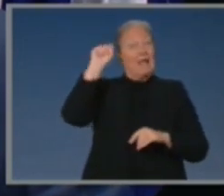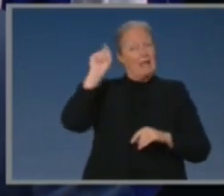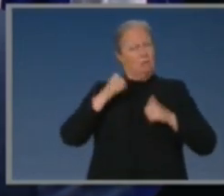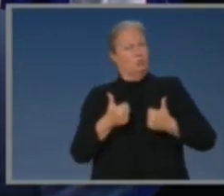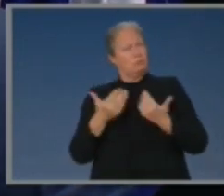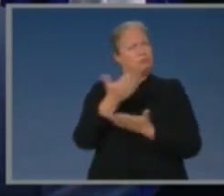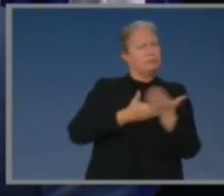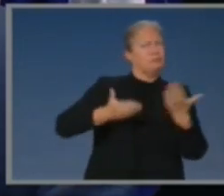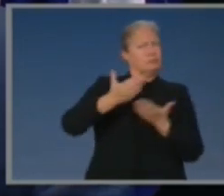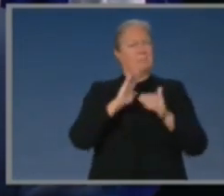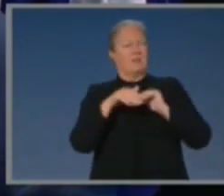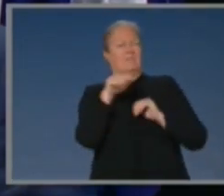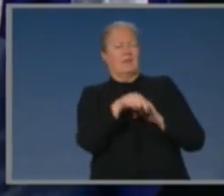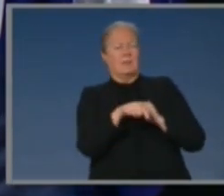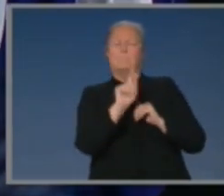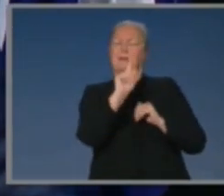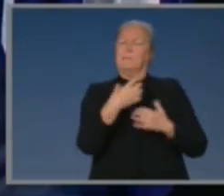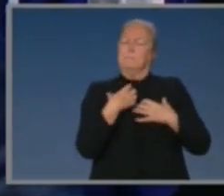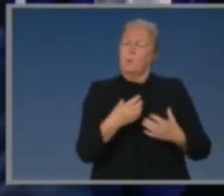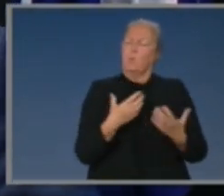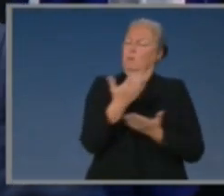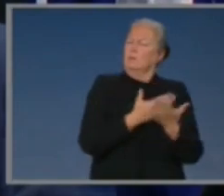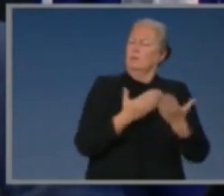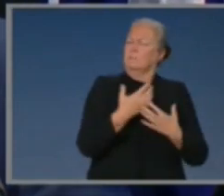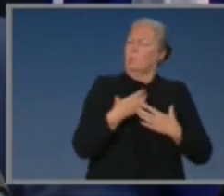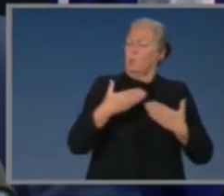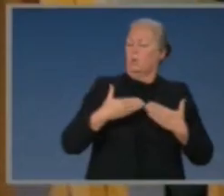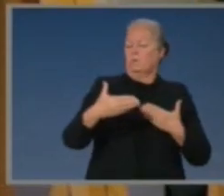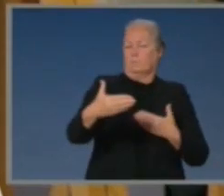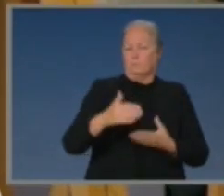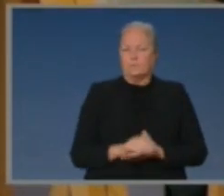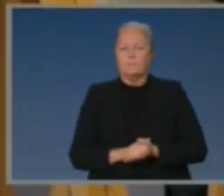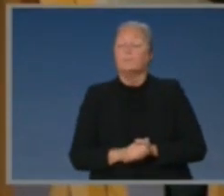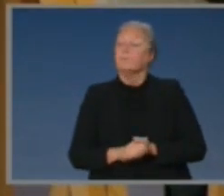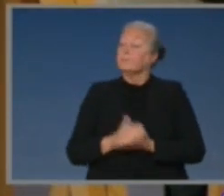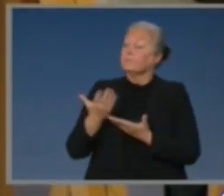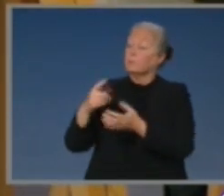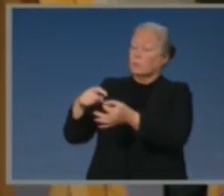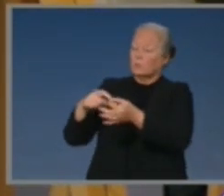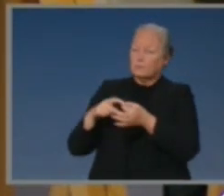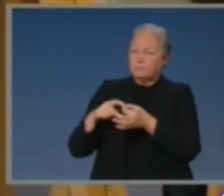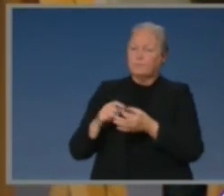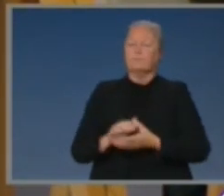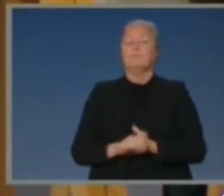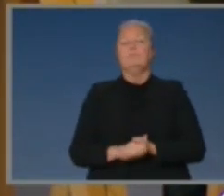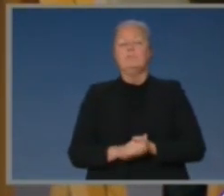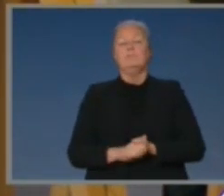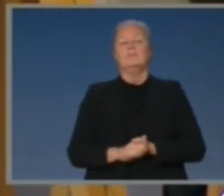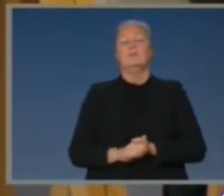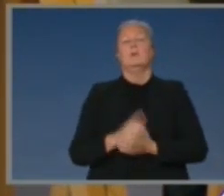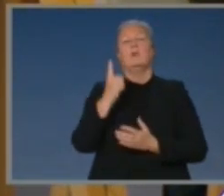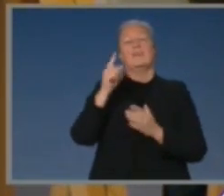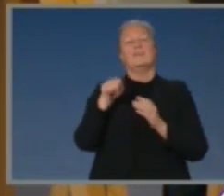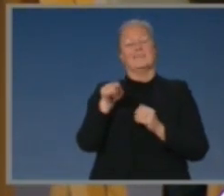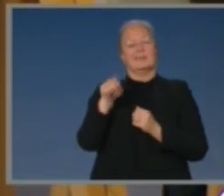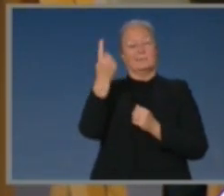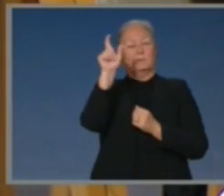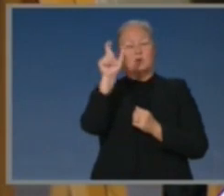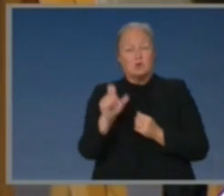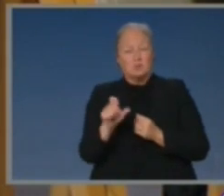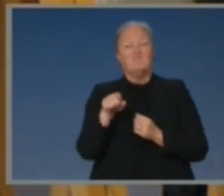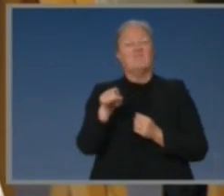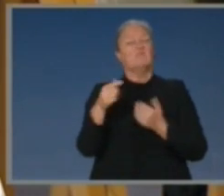do. Peter. Prime Minister, in the time that we're sitting here waiting for the press conference to start, a friend of mine was stood down from her